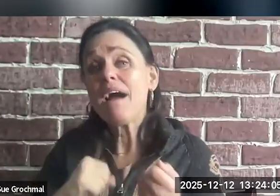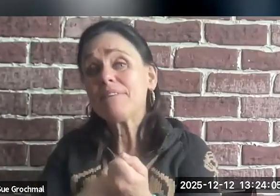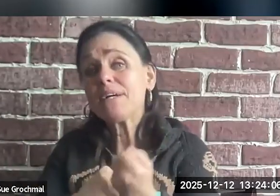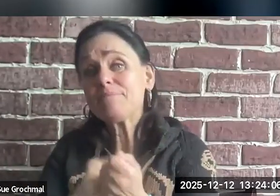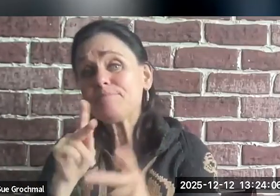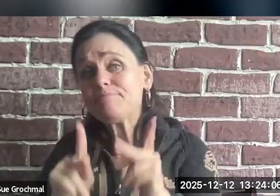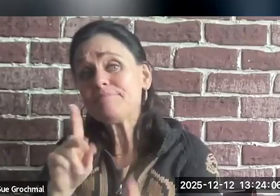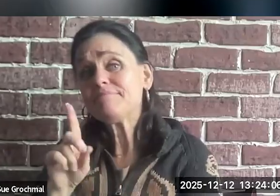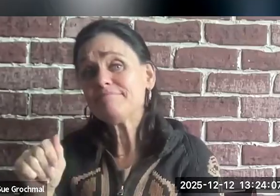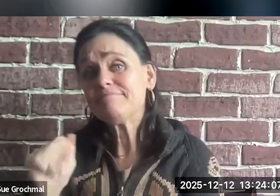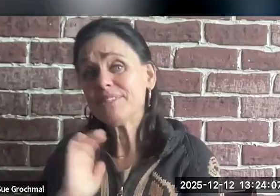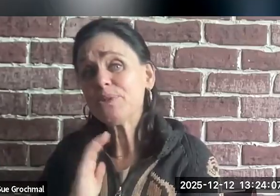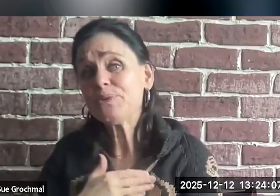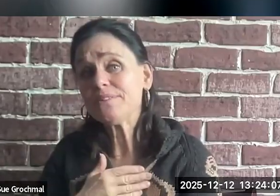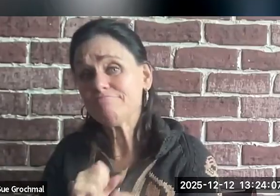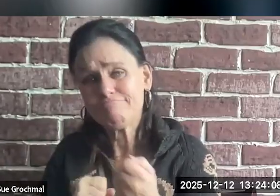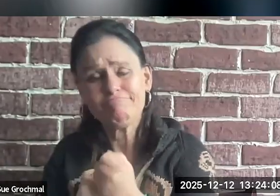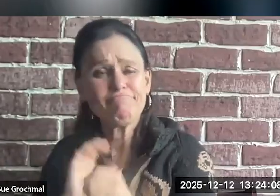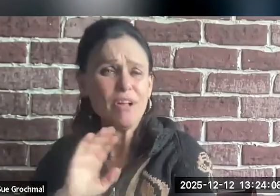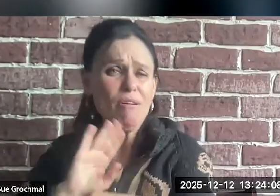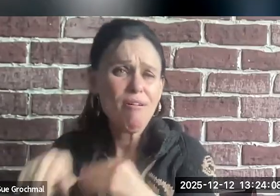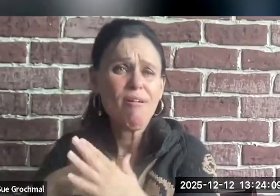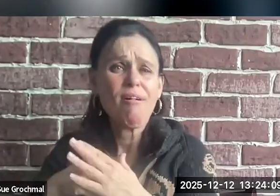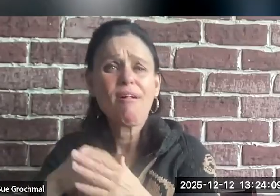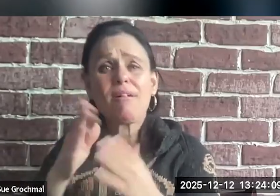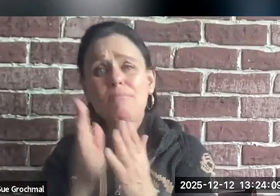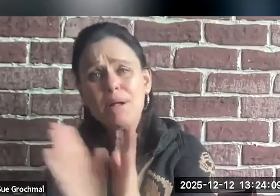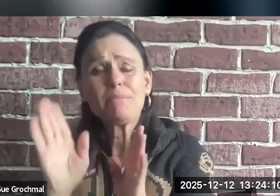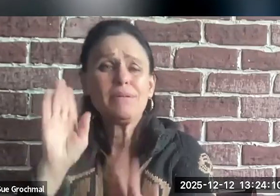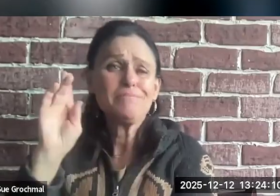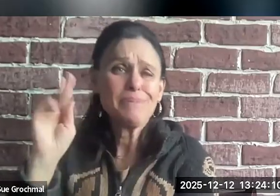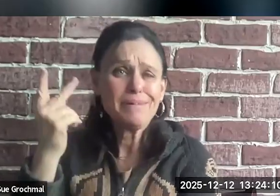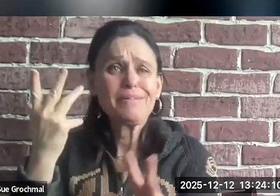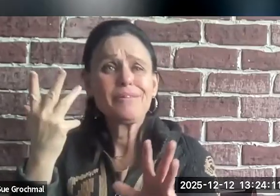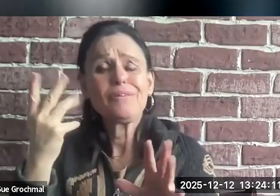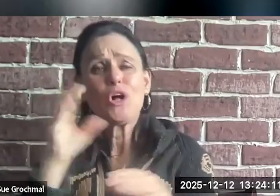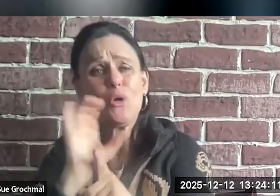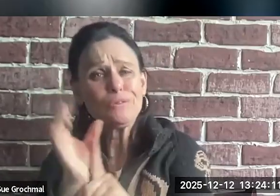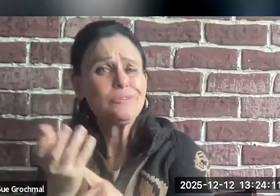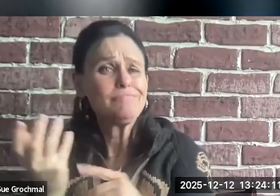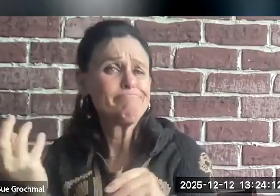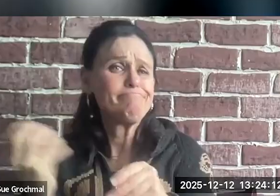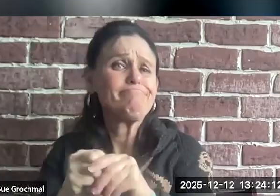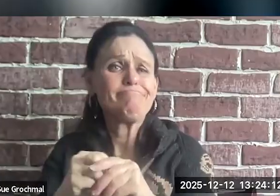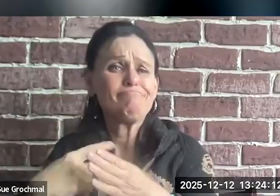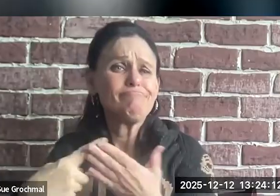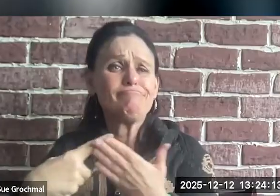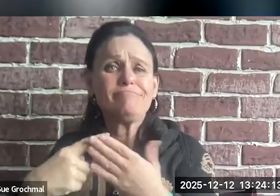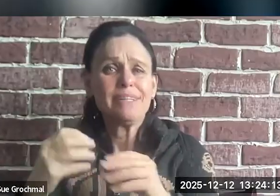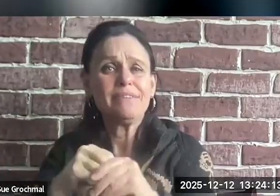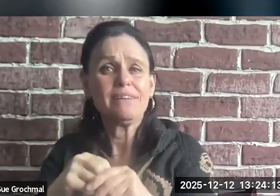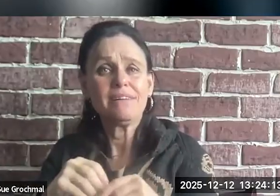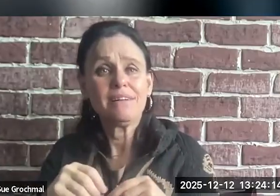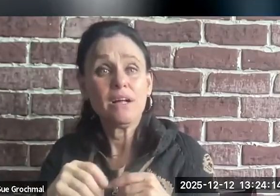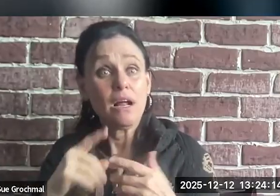with disabilities being included in all public, political, and cultural societal discourse, this idea of there's nothing about us without us,